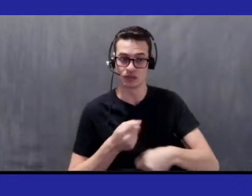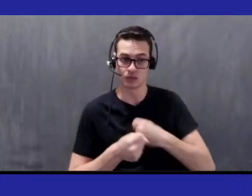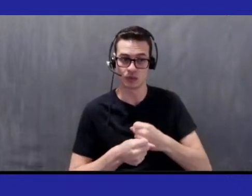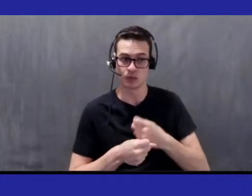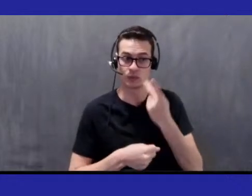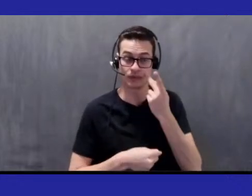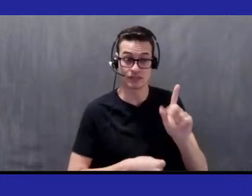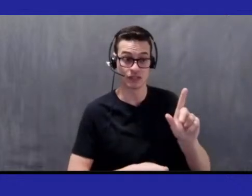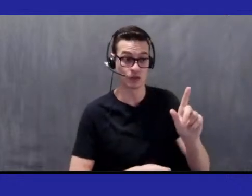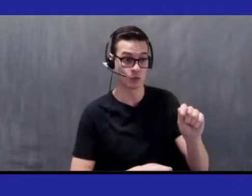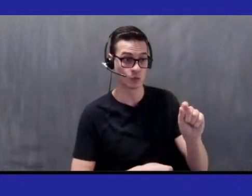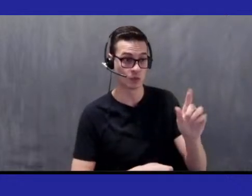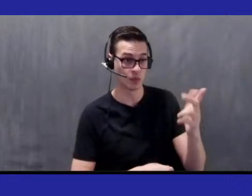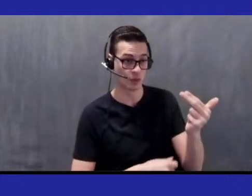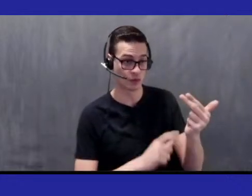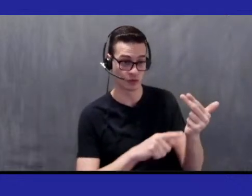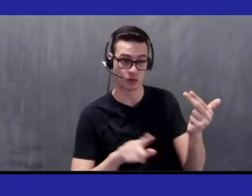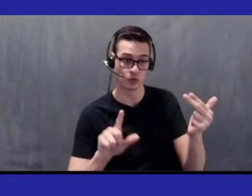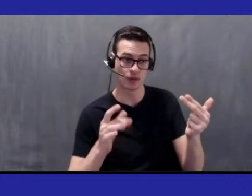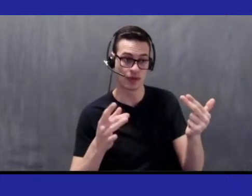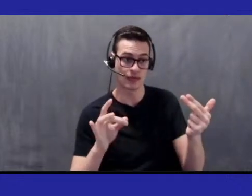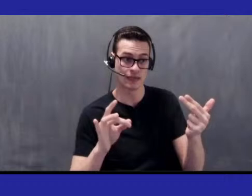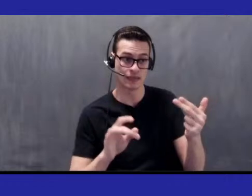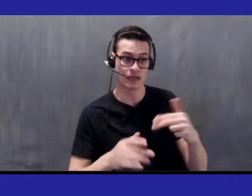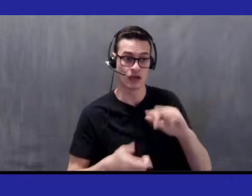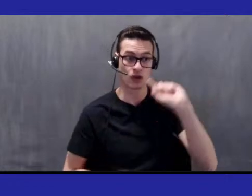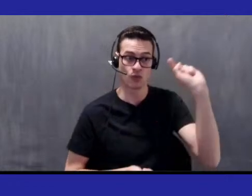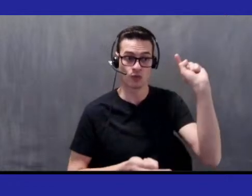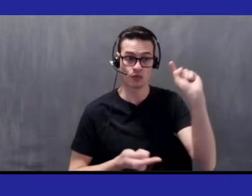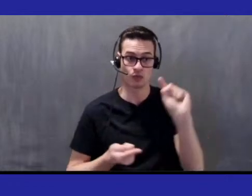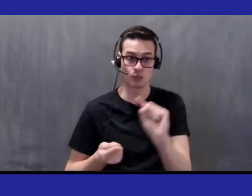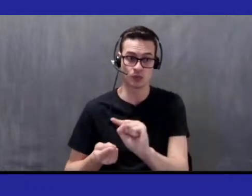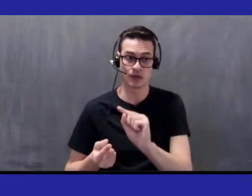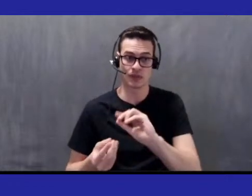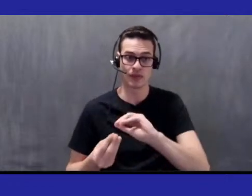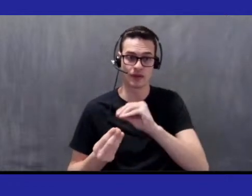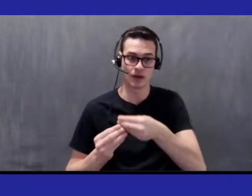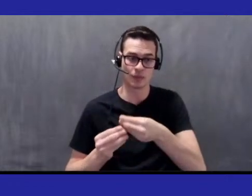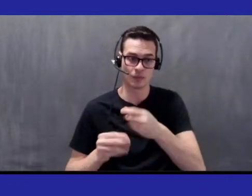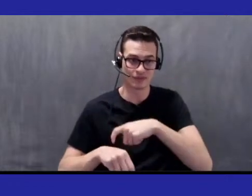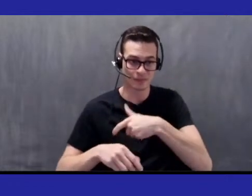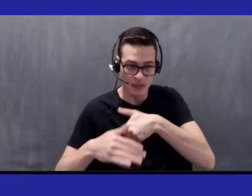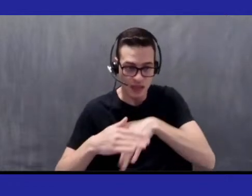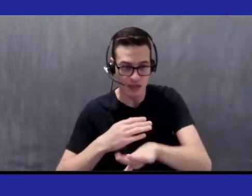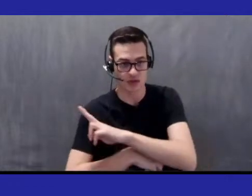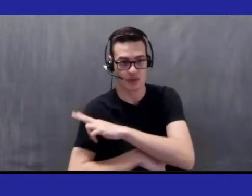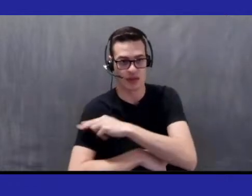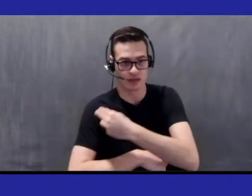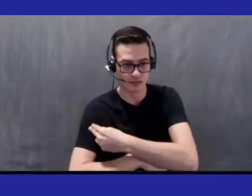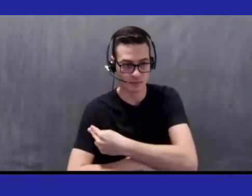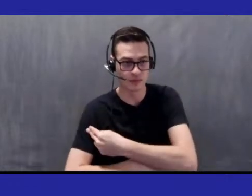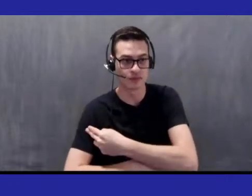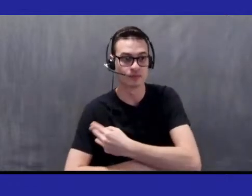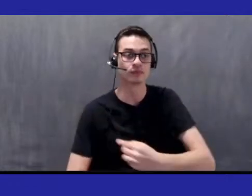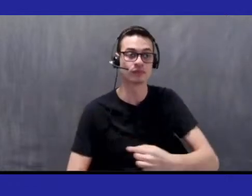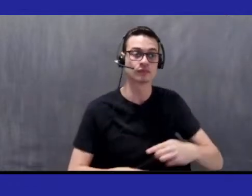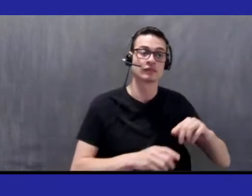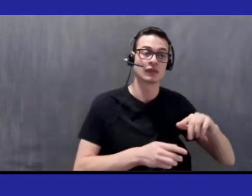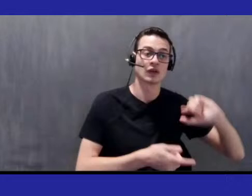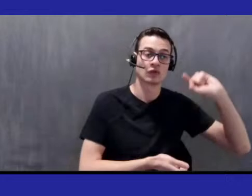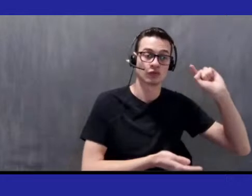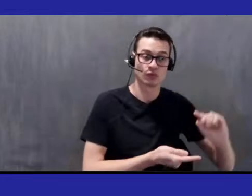reduction in the number of admissions that patients at Queens Hospital are requiring for sickle cell care, the number of